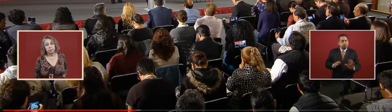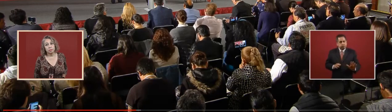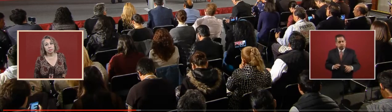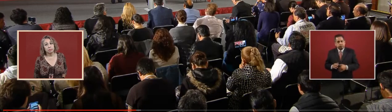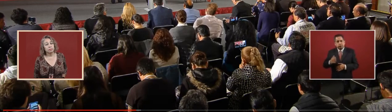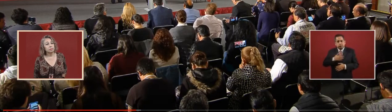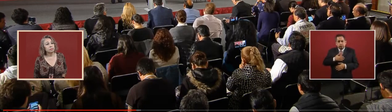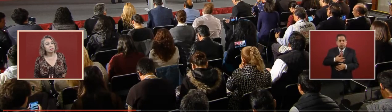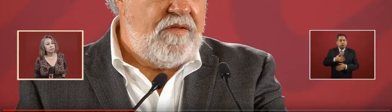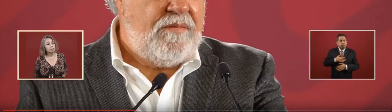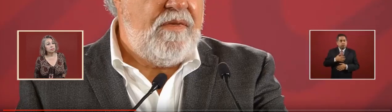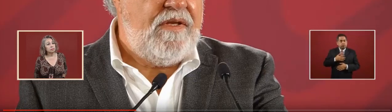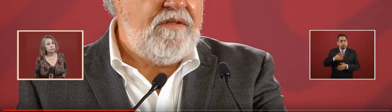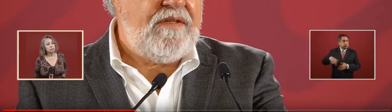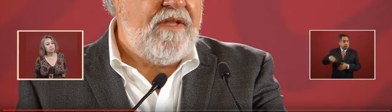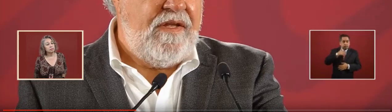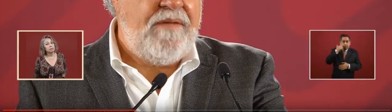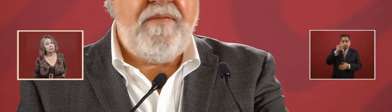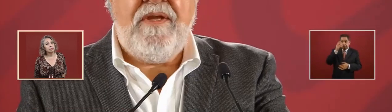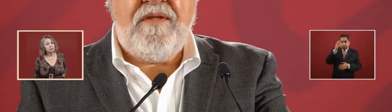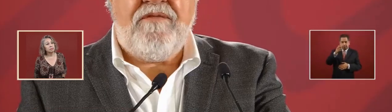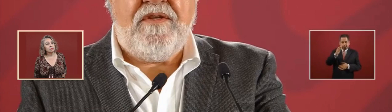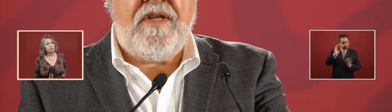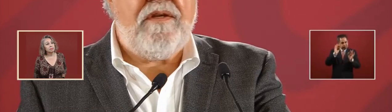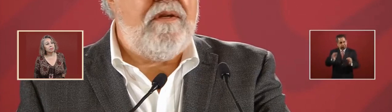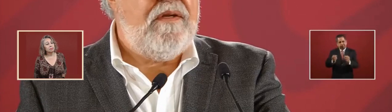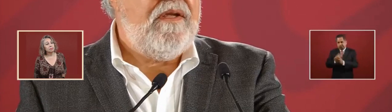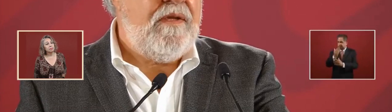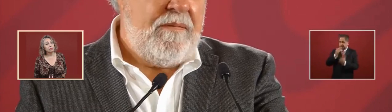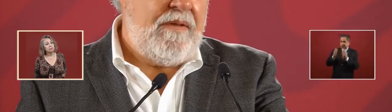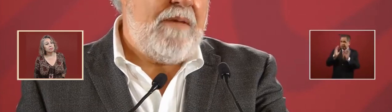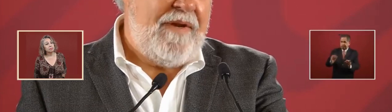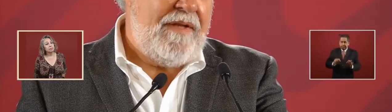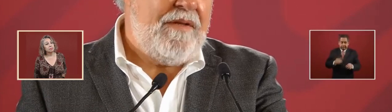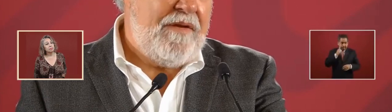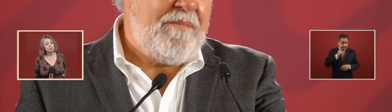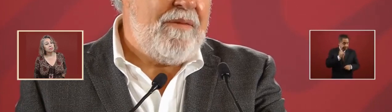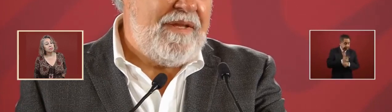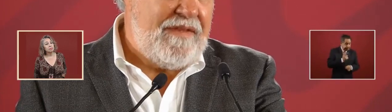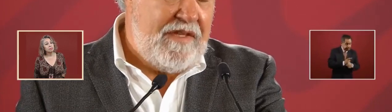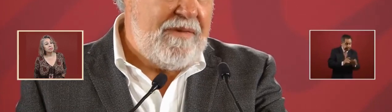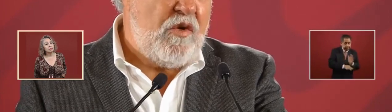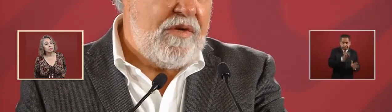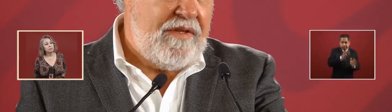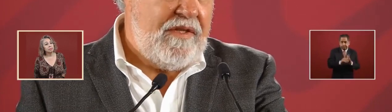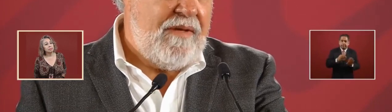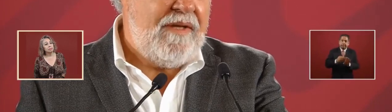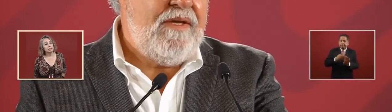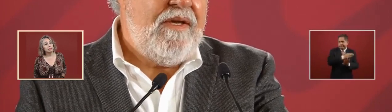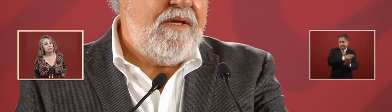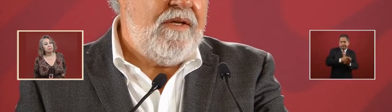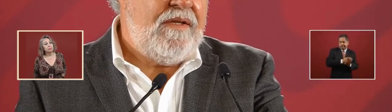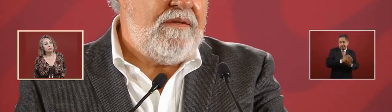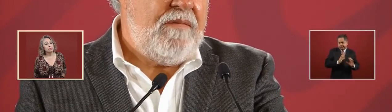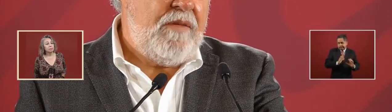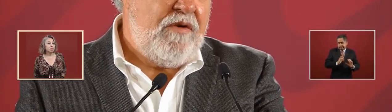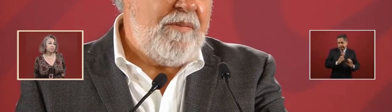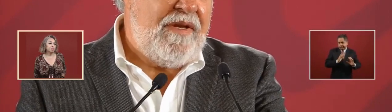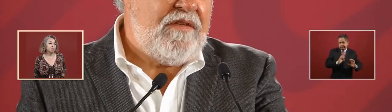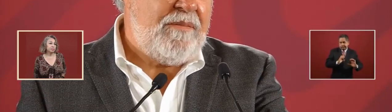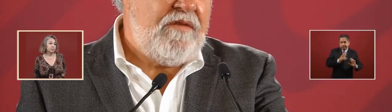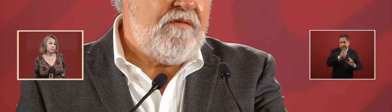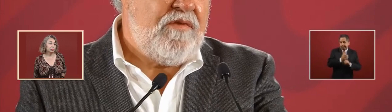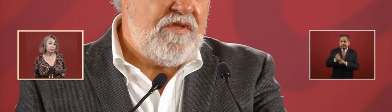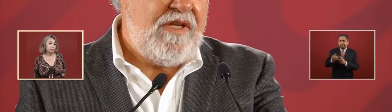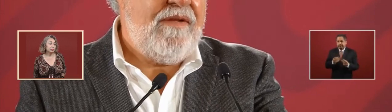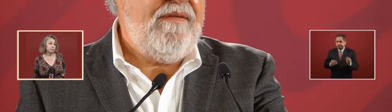si nosotros queremos tener éxito en esta tarea de enfrentar de manera preventiva y correctiva el problema